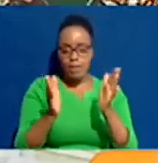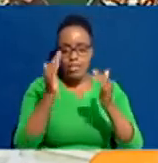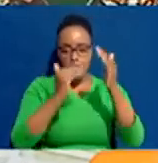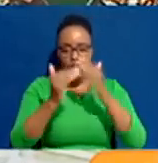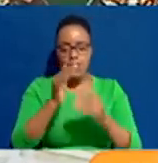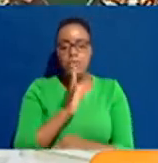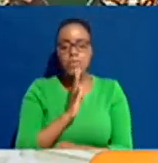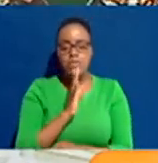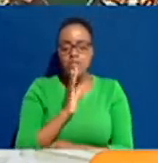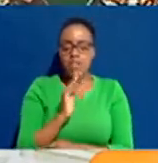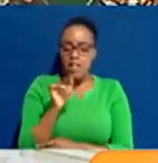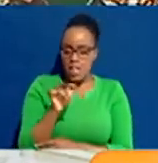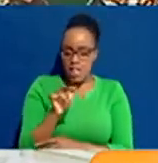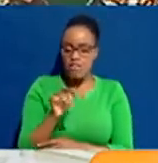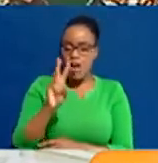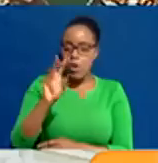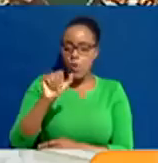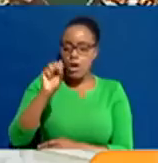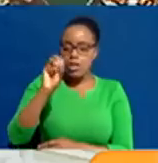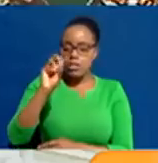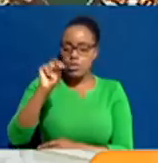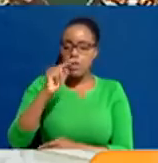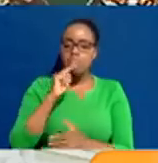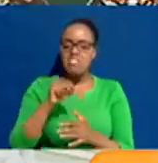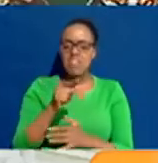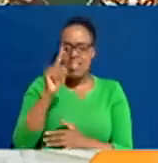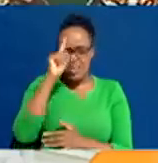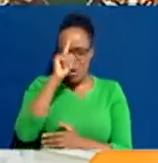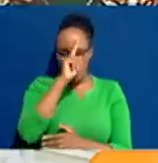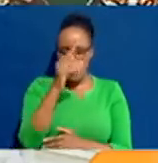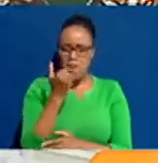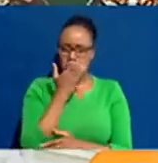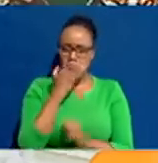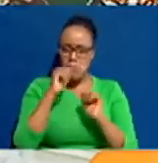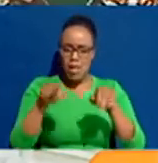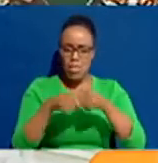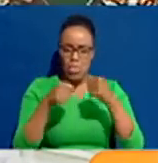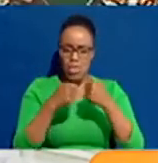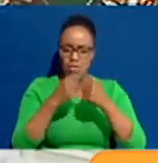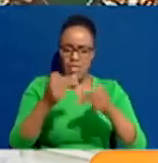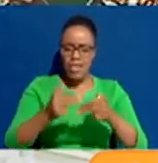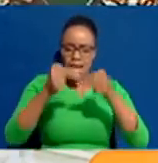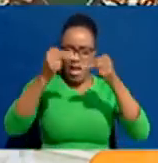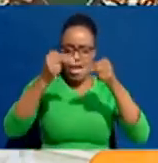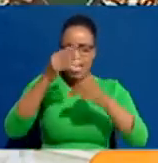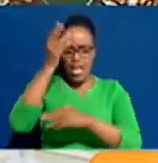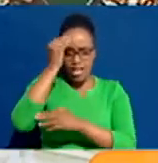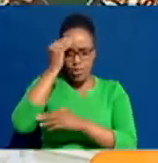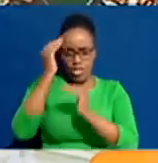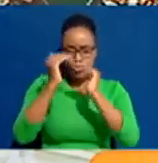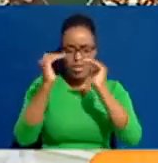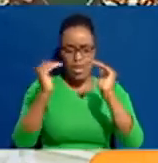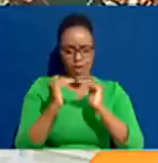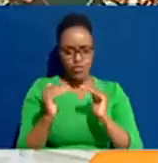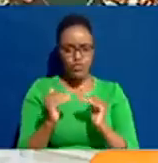Dr. Constantine Wasonga termed the statement as reckless, as it could alter the higher education landscape. And as Laura Otieno